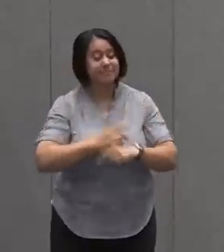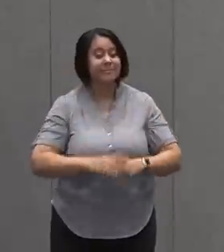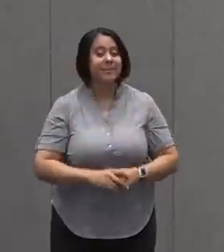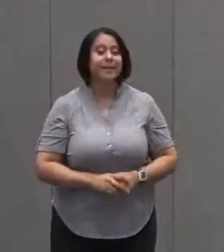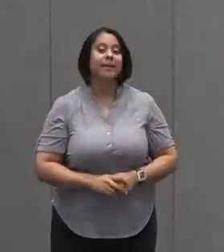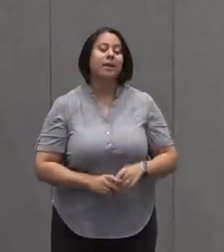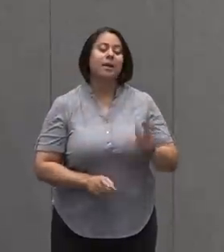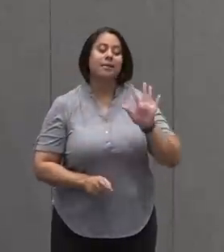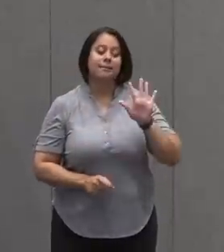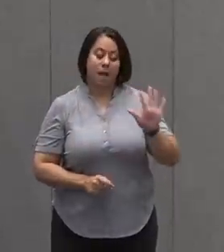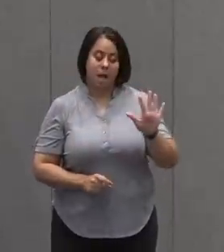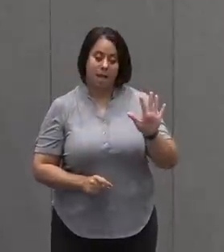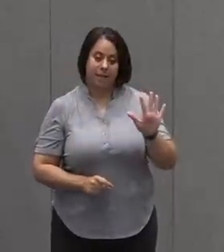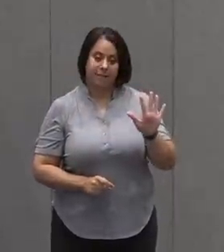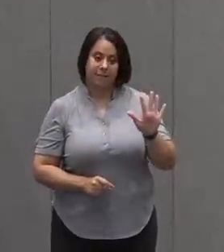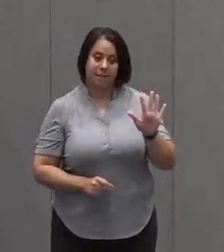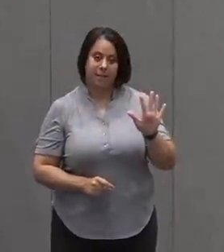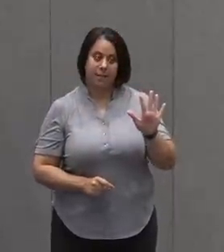that